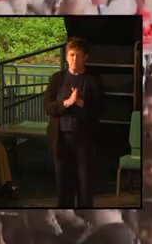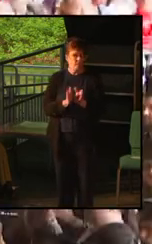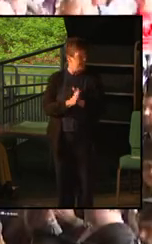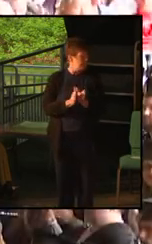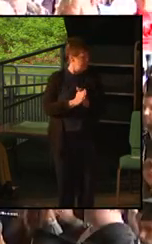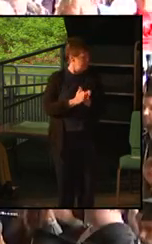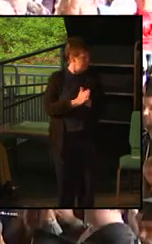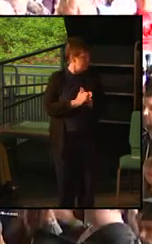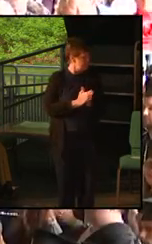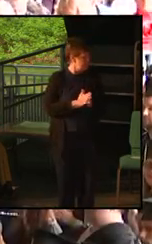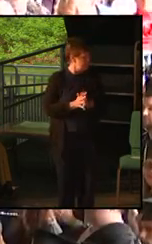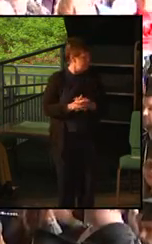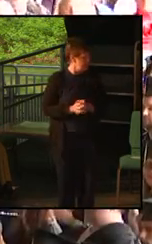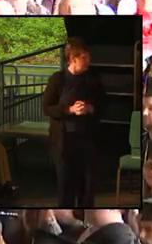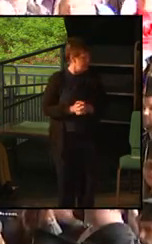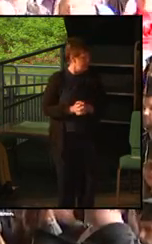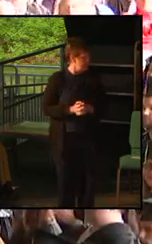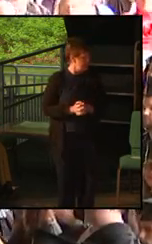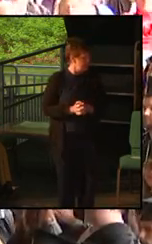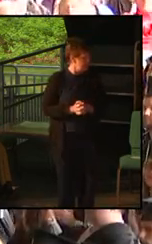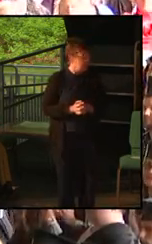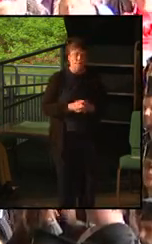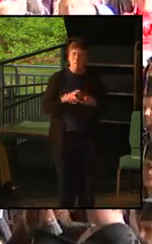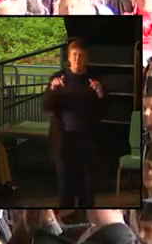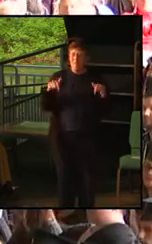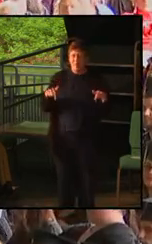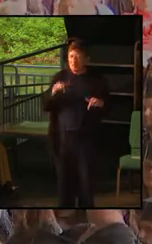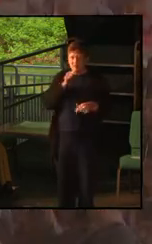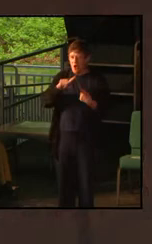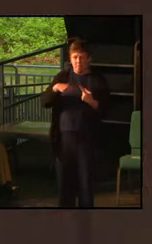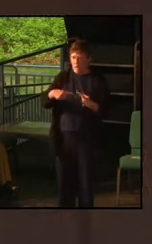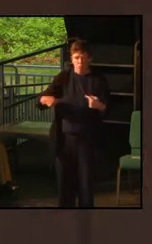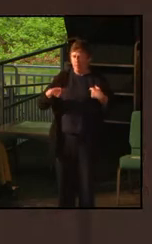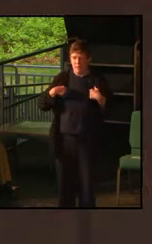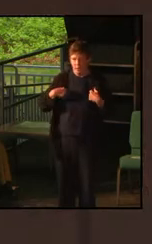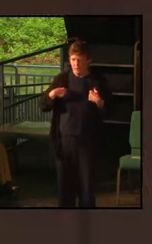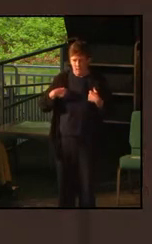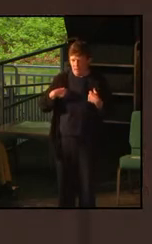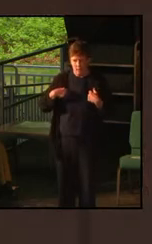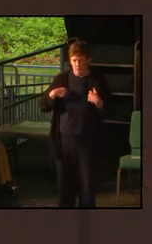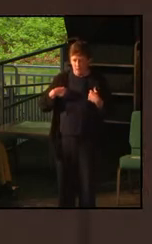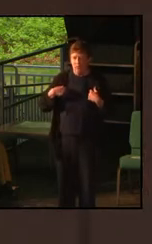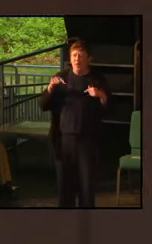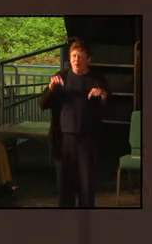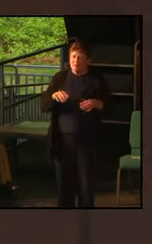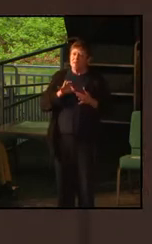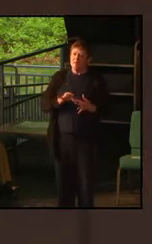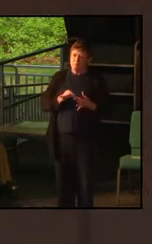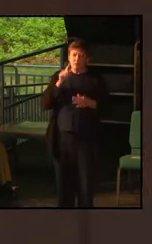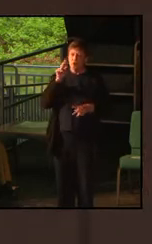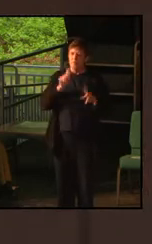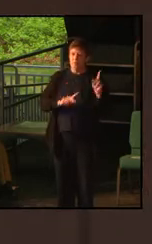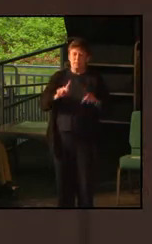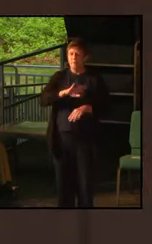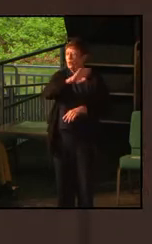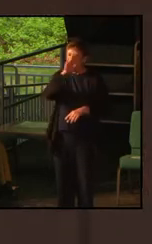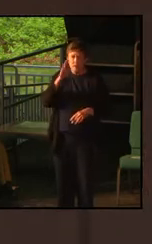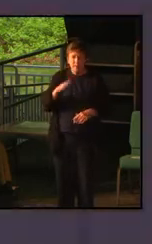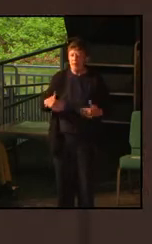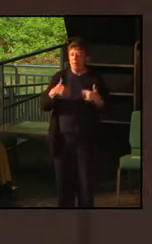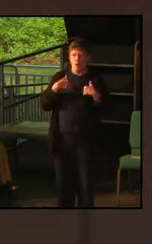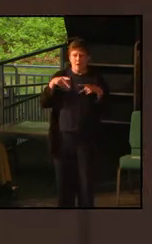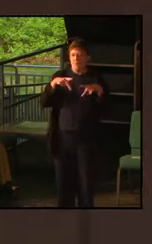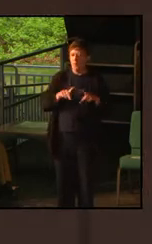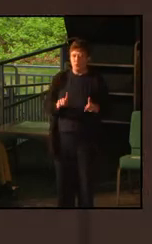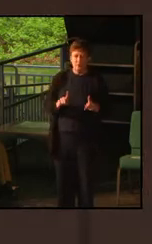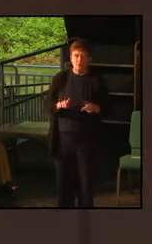And this is not about me. This is especially for those of us who will never have the privilege to